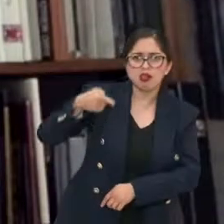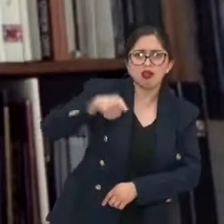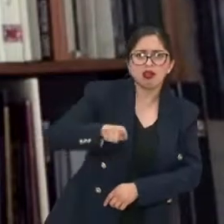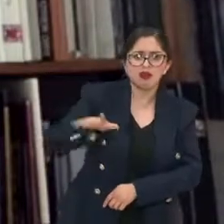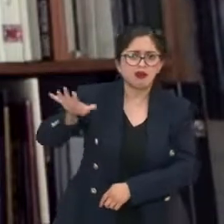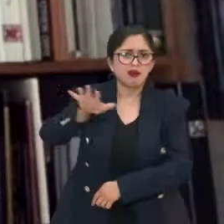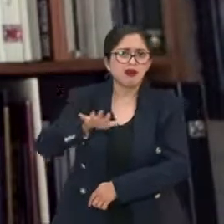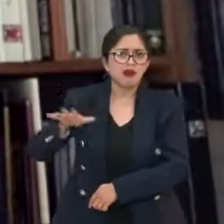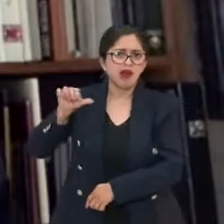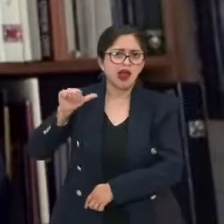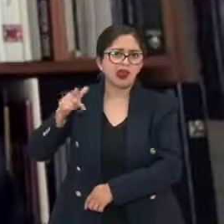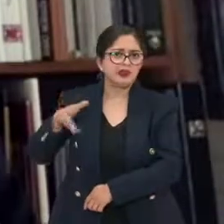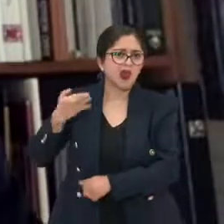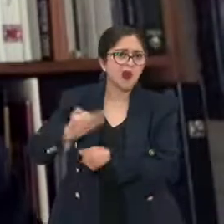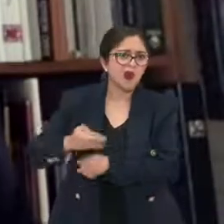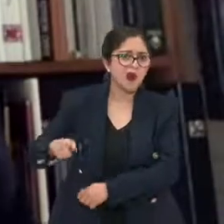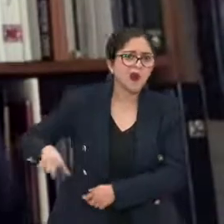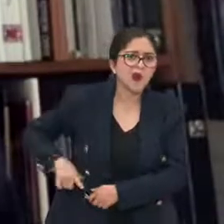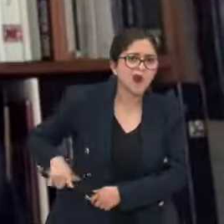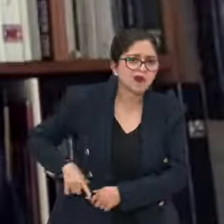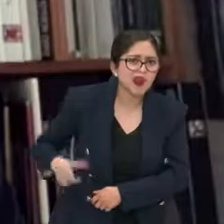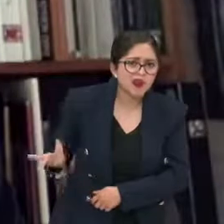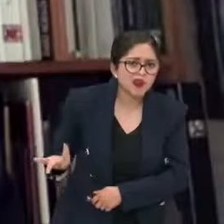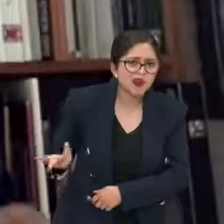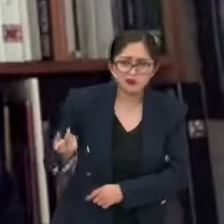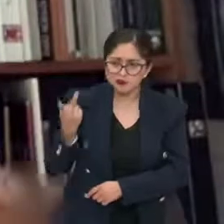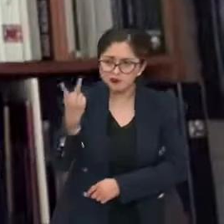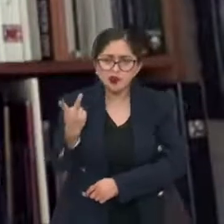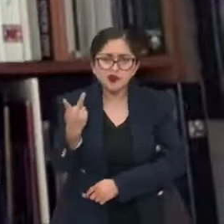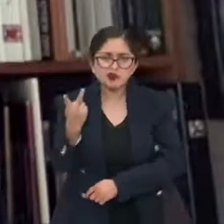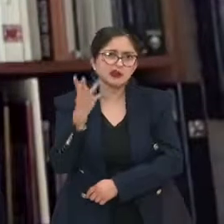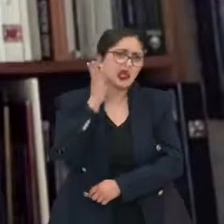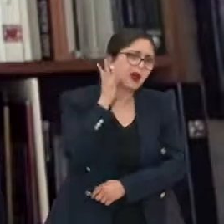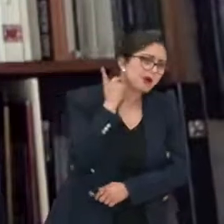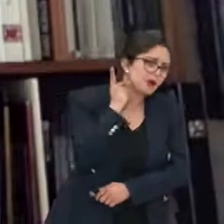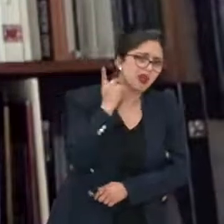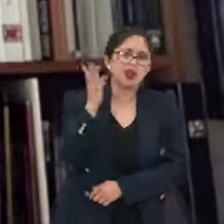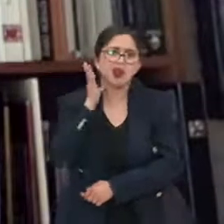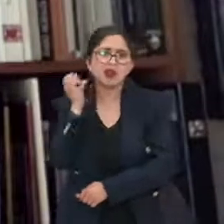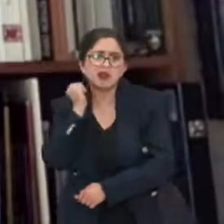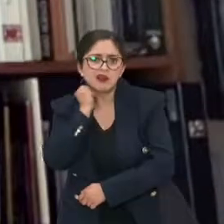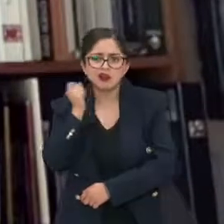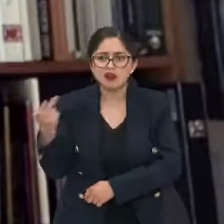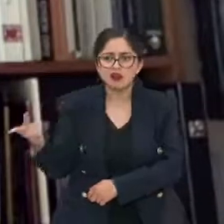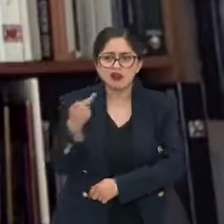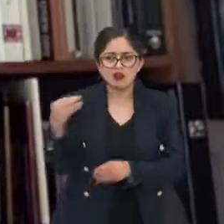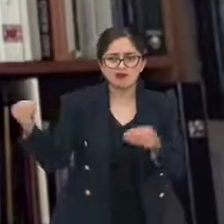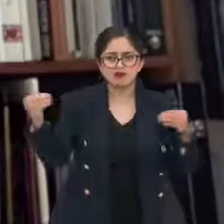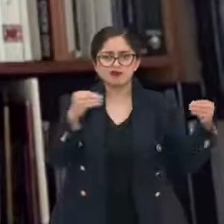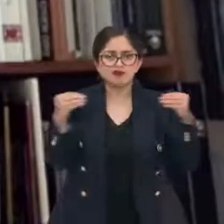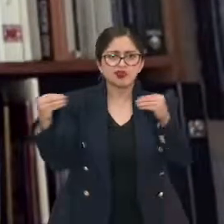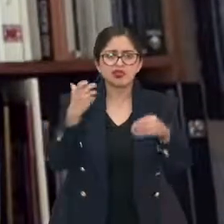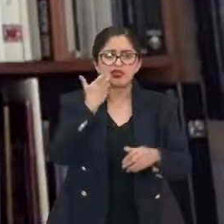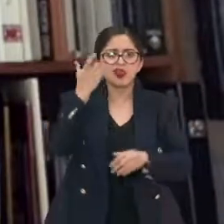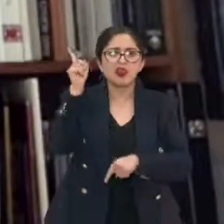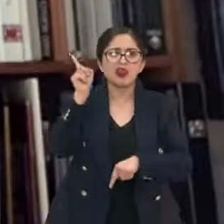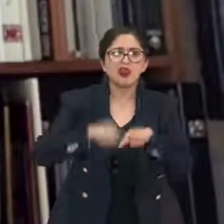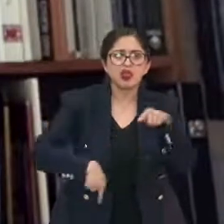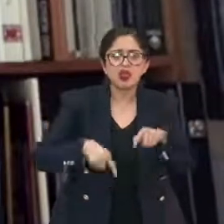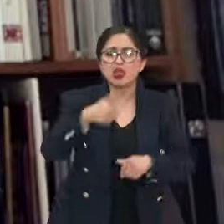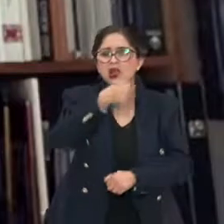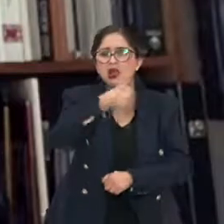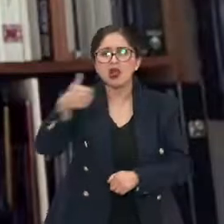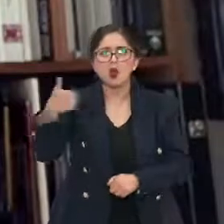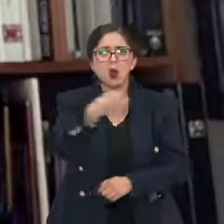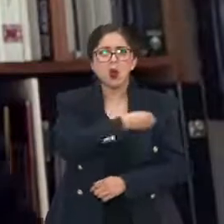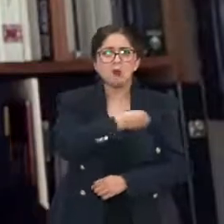can have. What are the questions that you should have in the Arce's government when the two houses, we are modifying